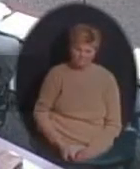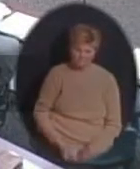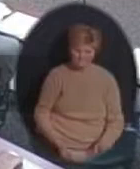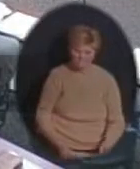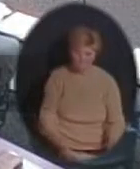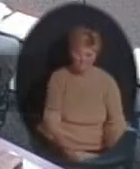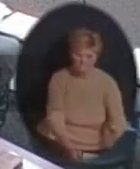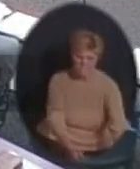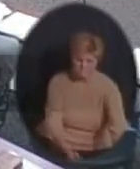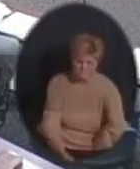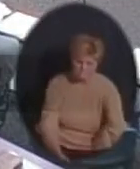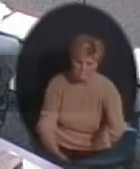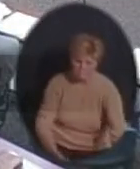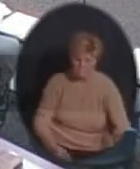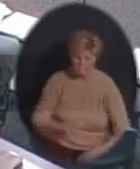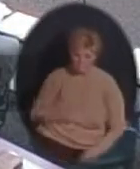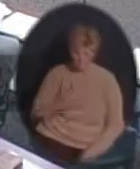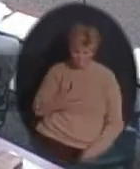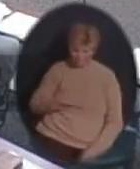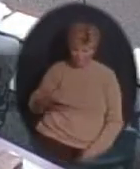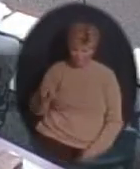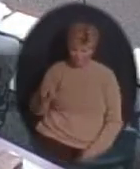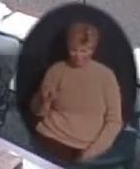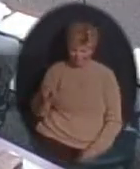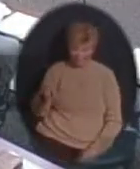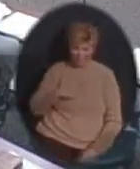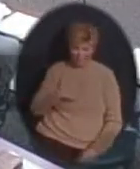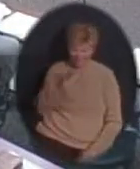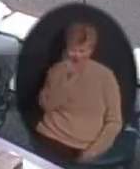Okay, I'm going to guess you don't have any family members here.